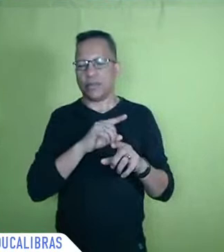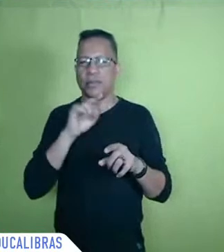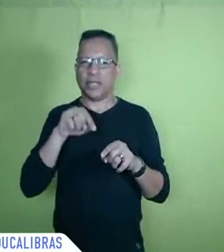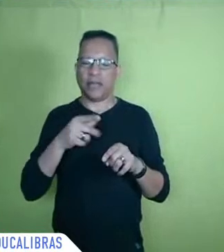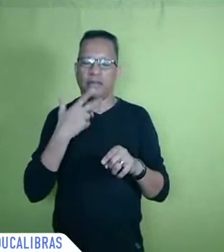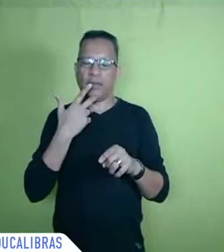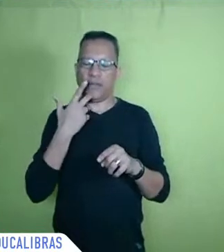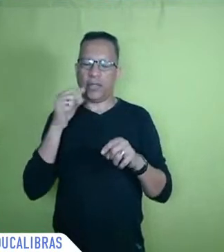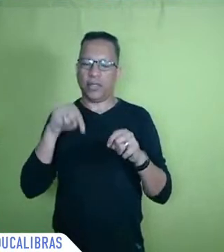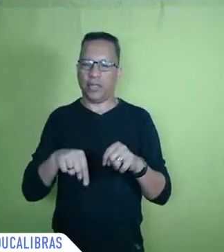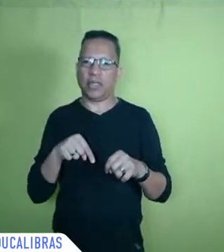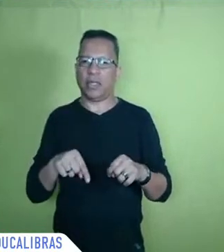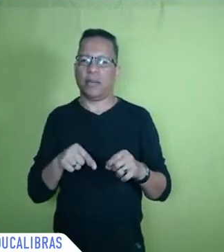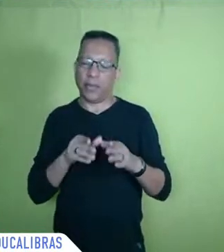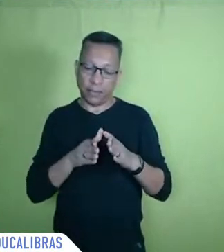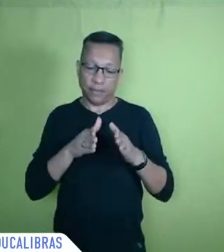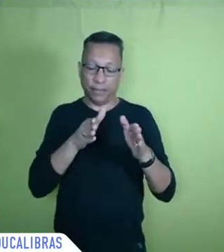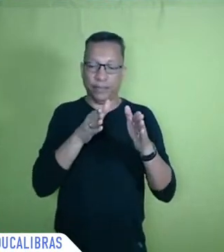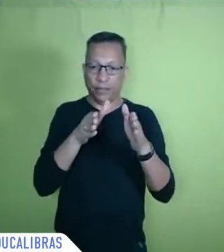the richer